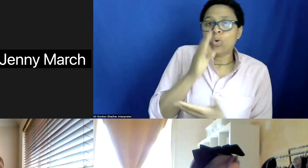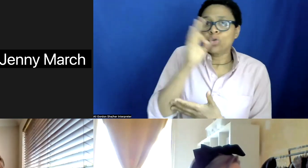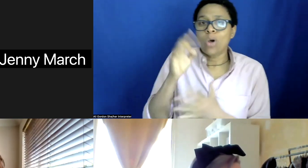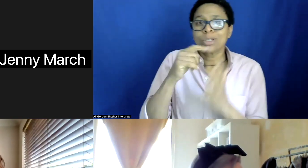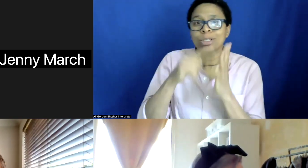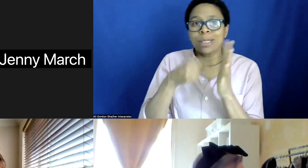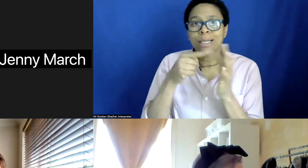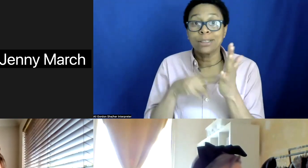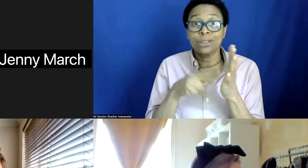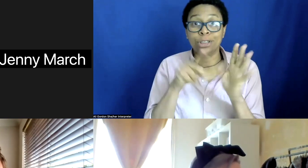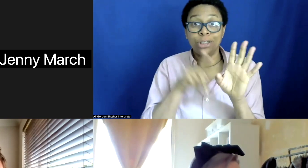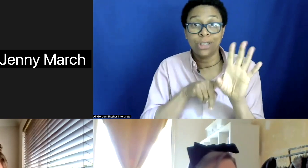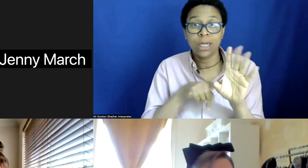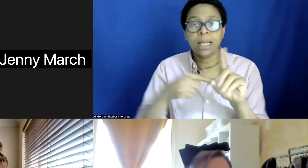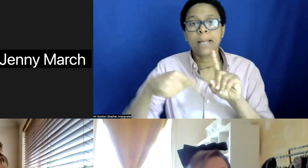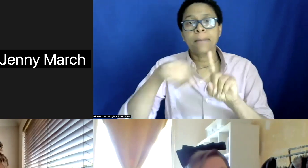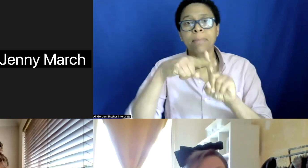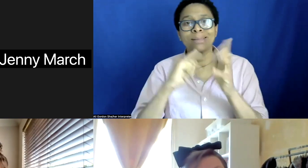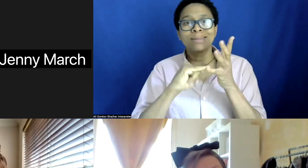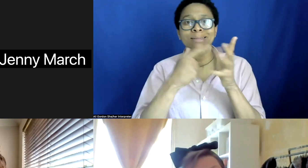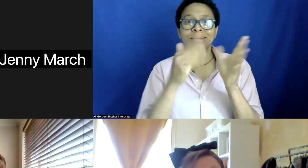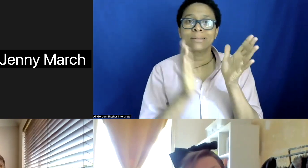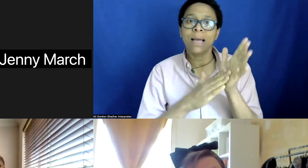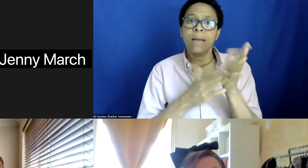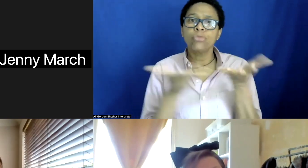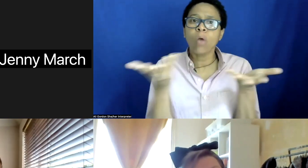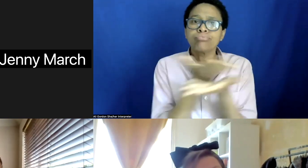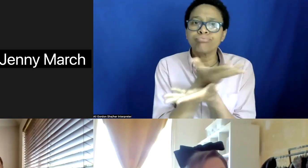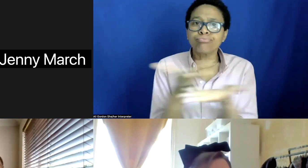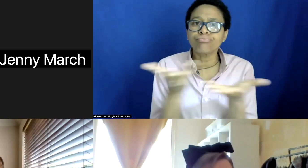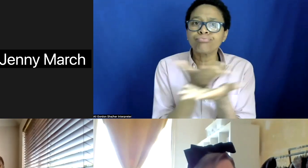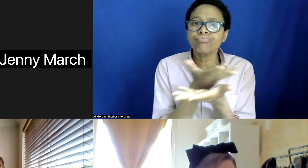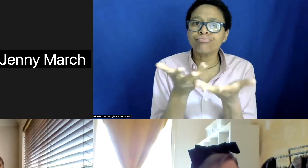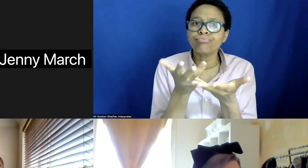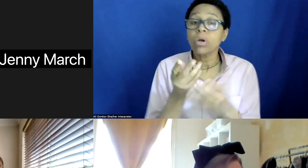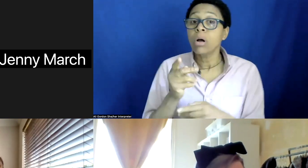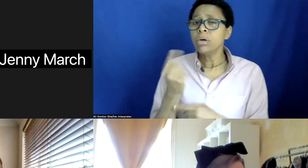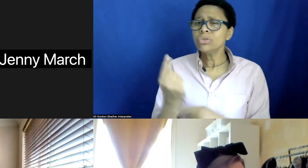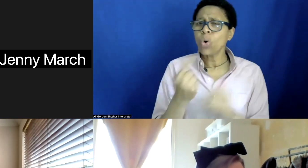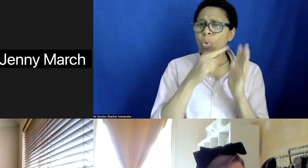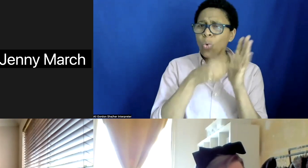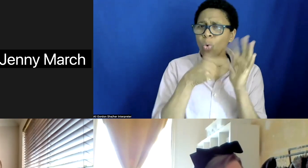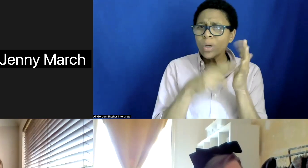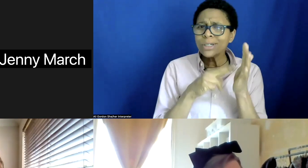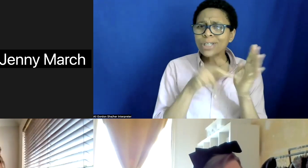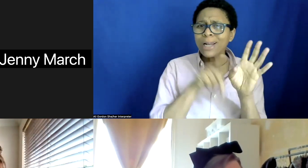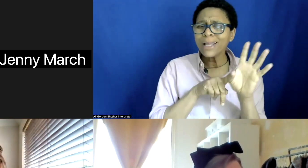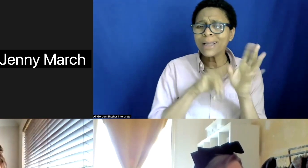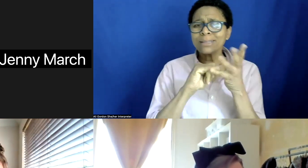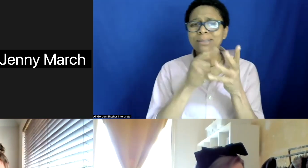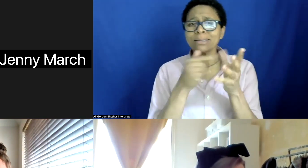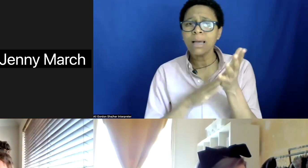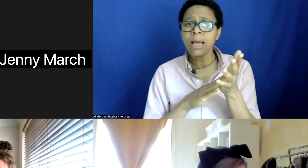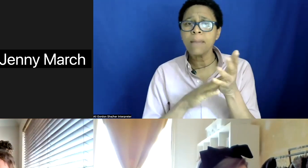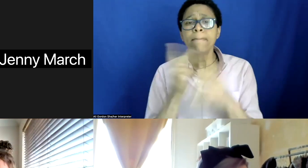Sam to do a bit of an in-conversation piece. So Jenny and Sam were both artists involved in the Vaudry Archive project that